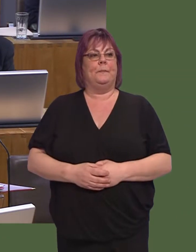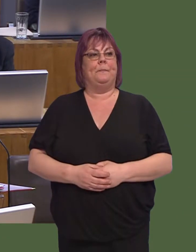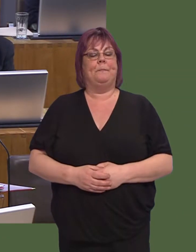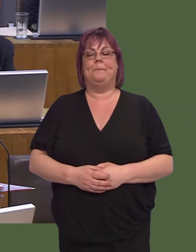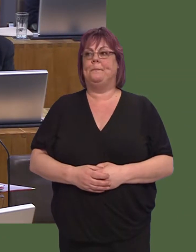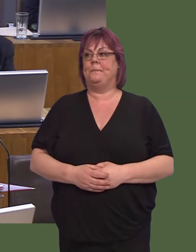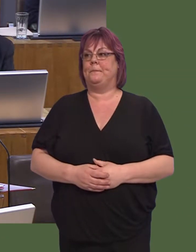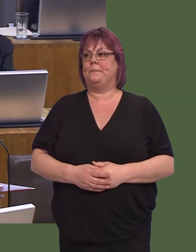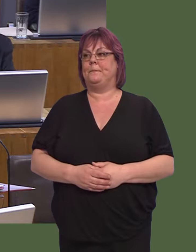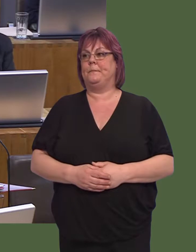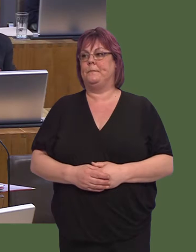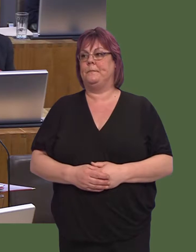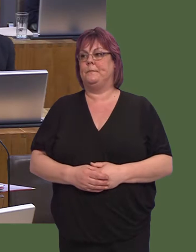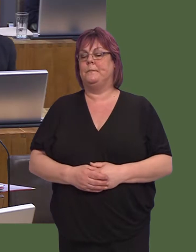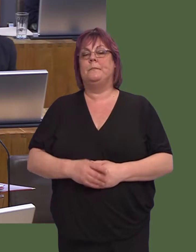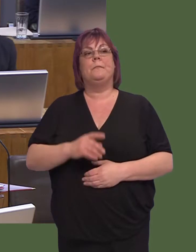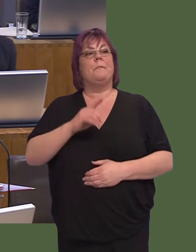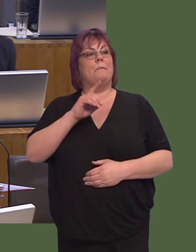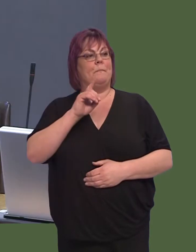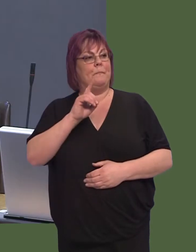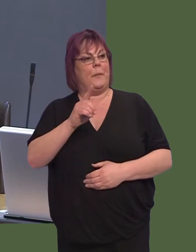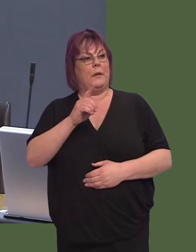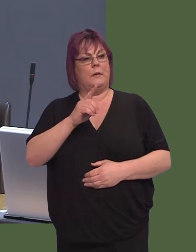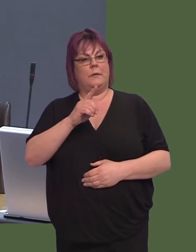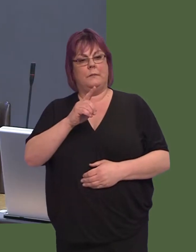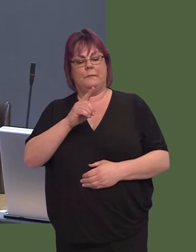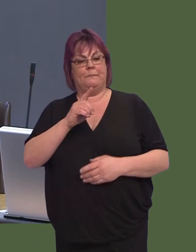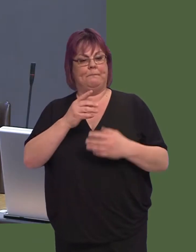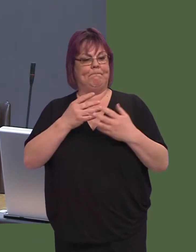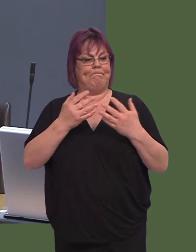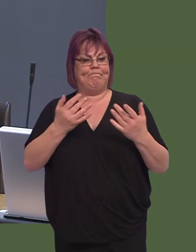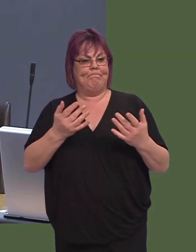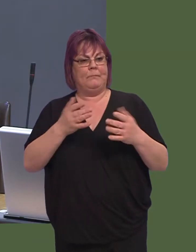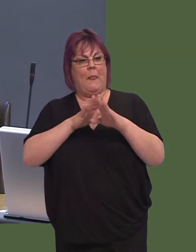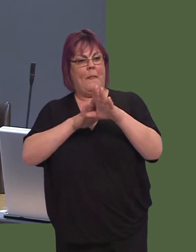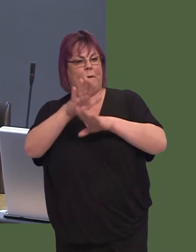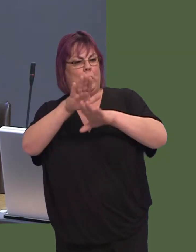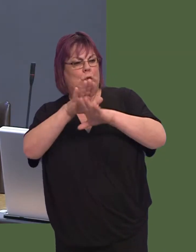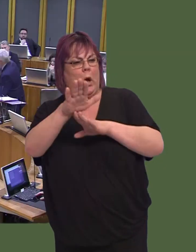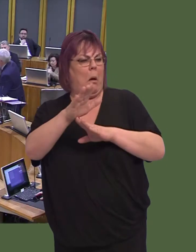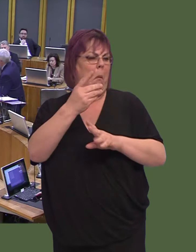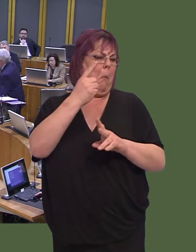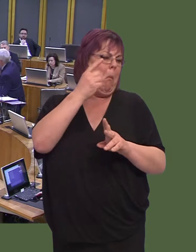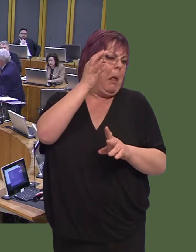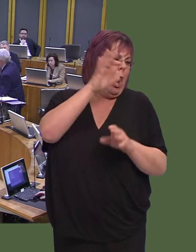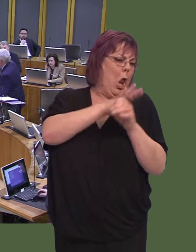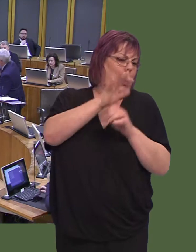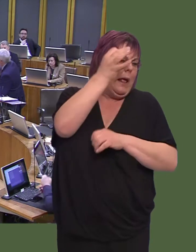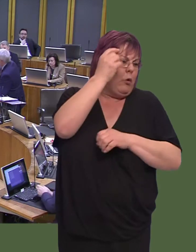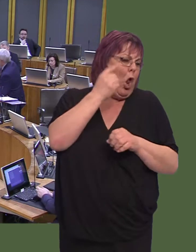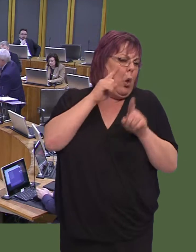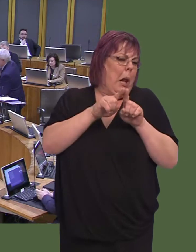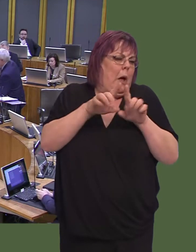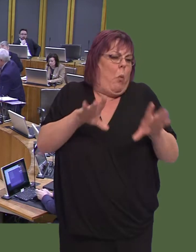is an argument, of course, to be had as regards what the formula should be in the future. We can't stand